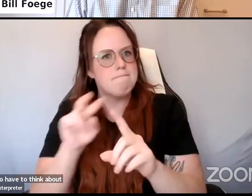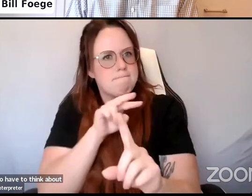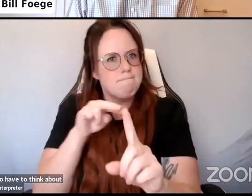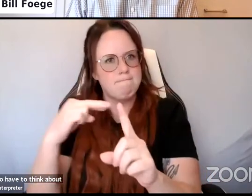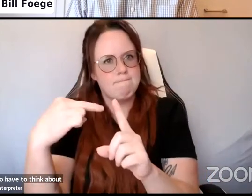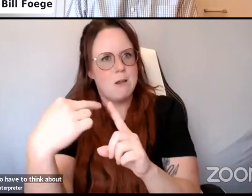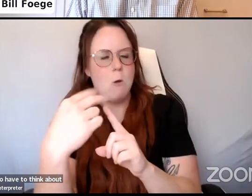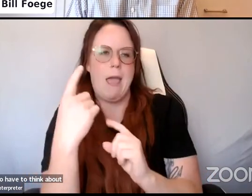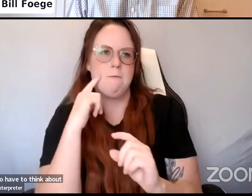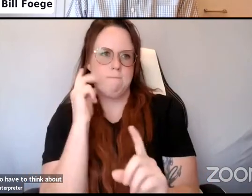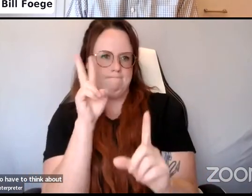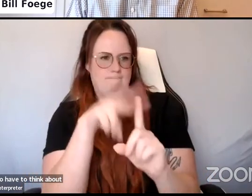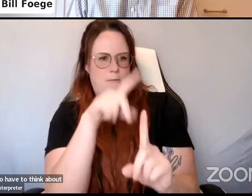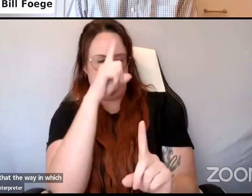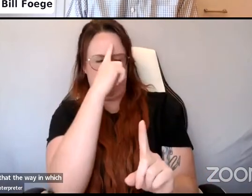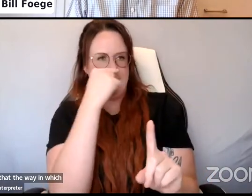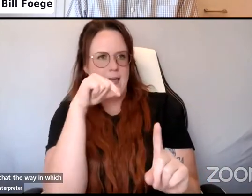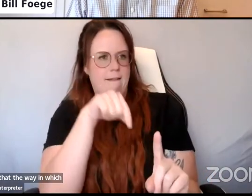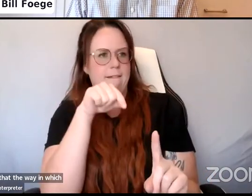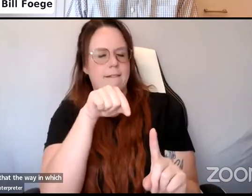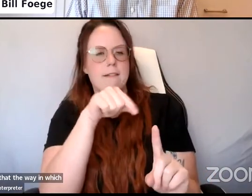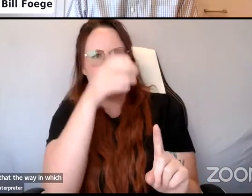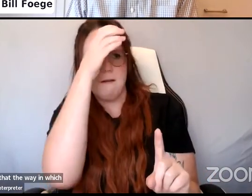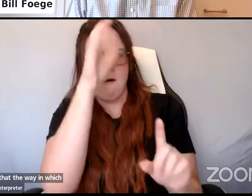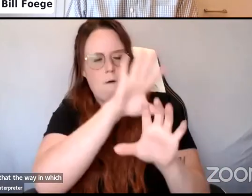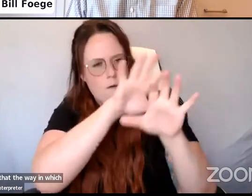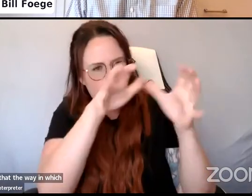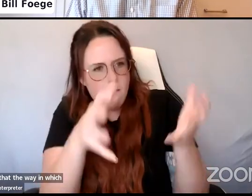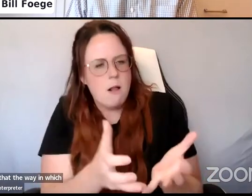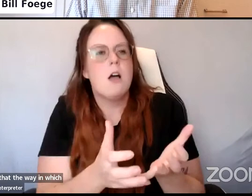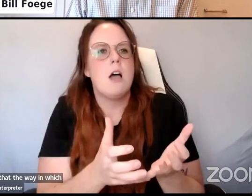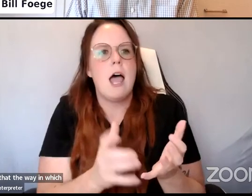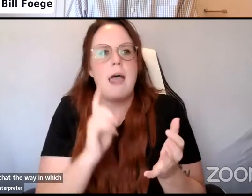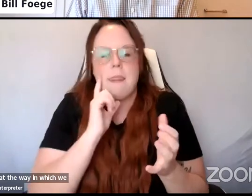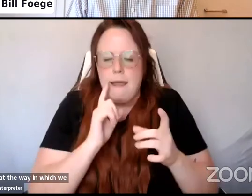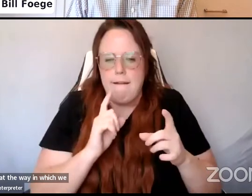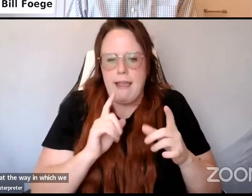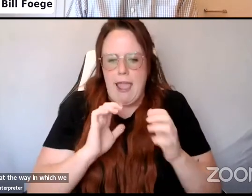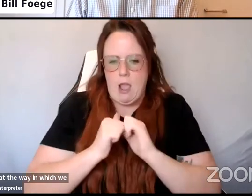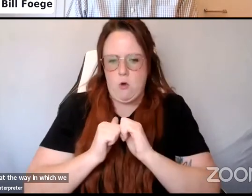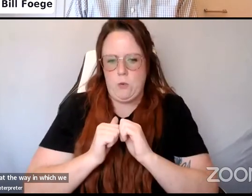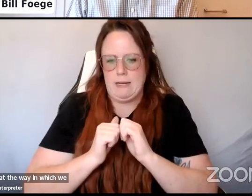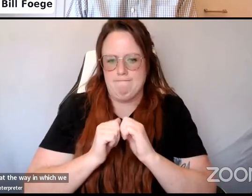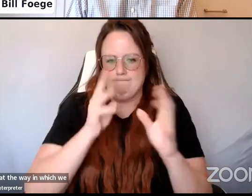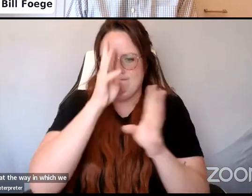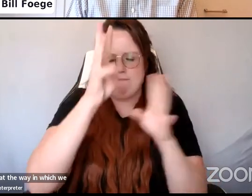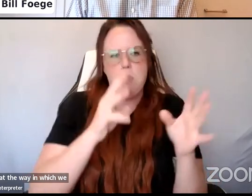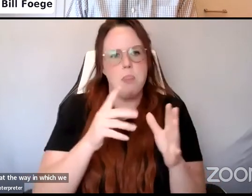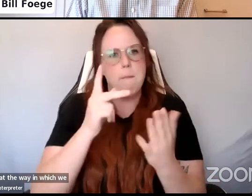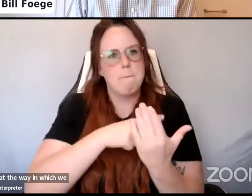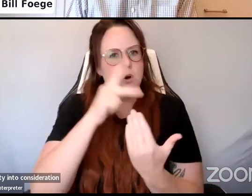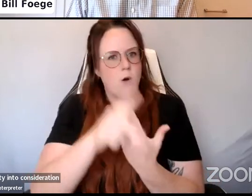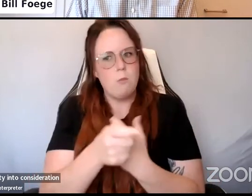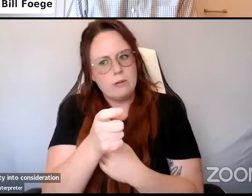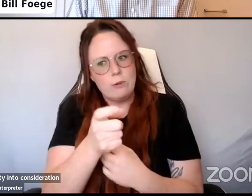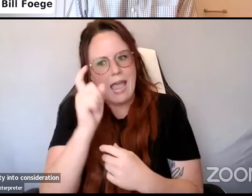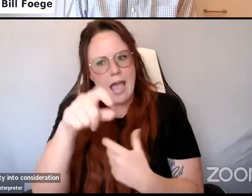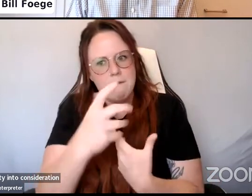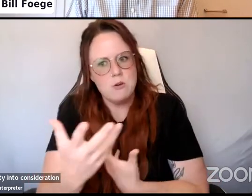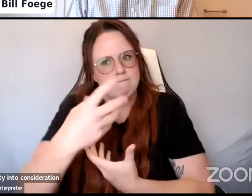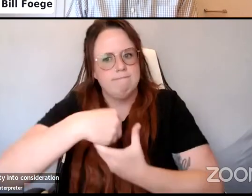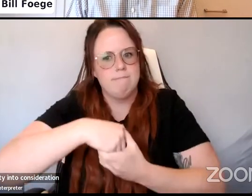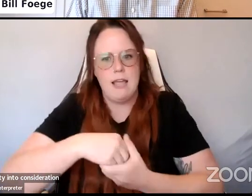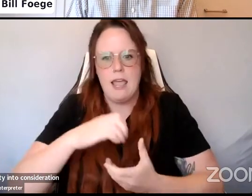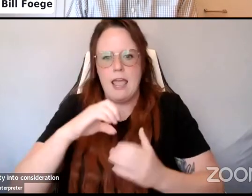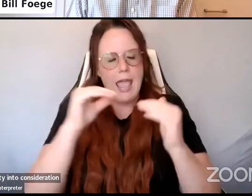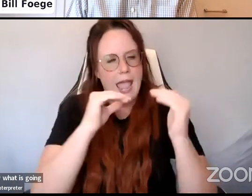that the way in which we design our programs take Equity into consideration because that that's ultimately what